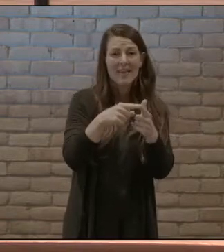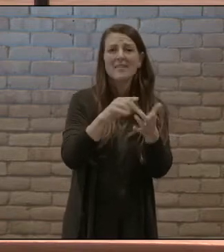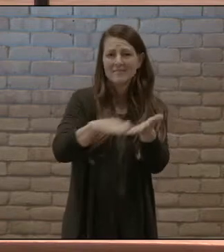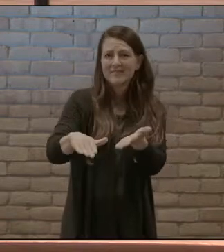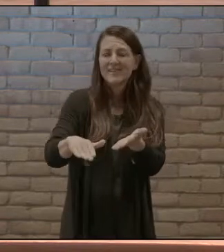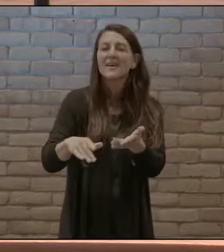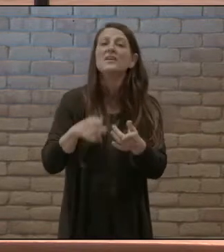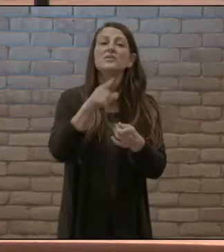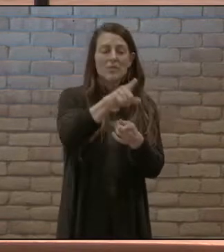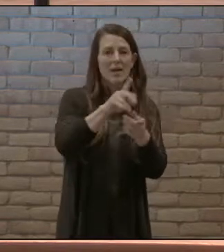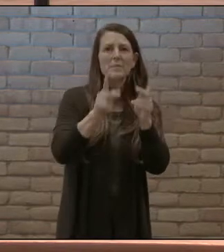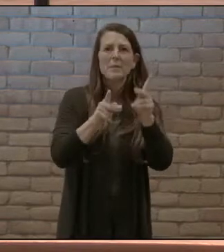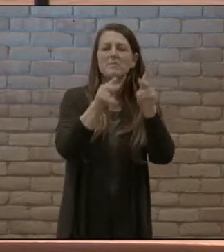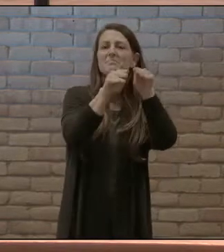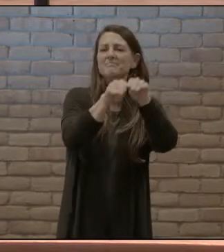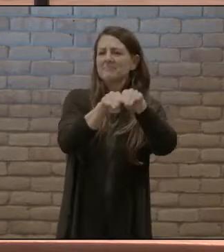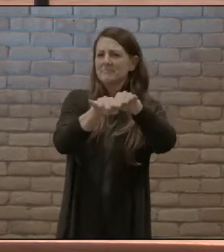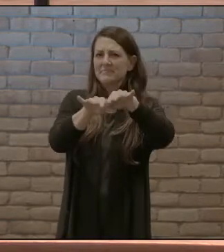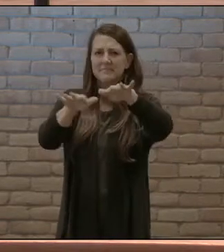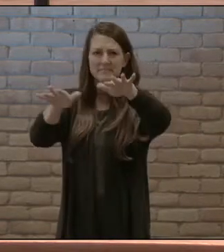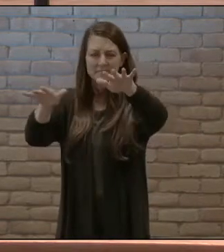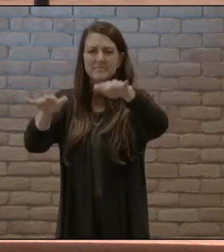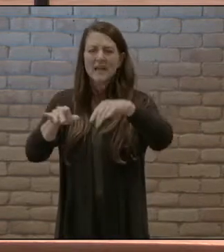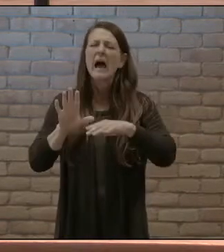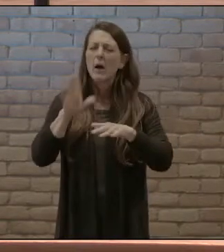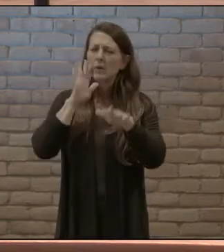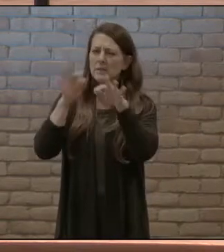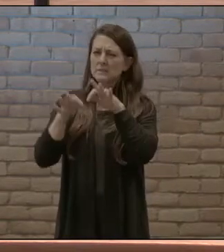different places after the exile was over.